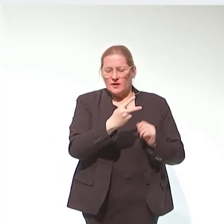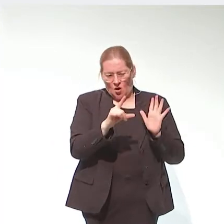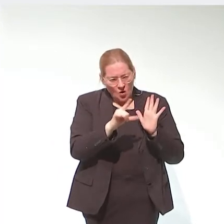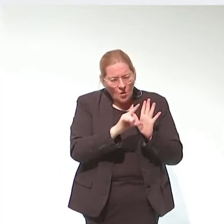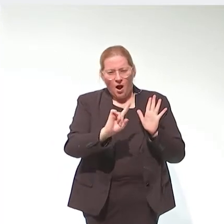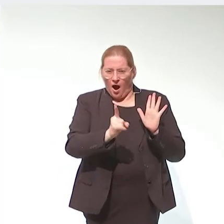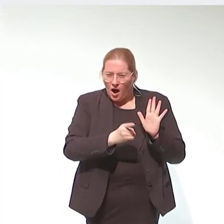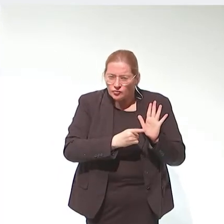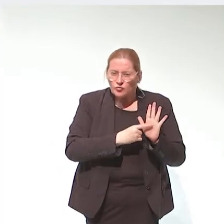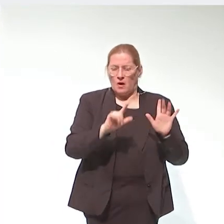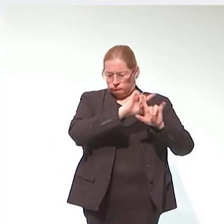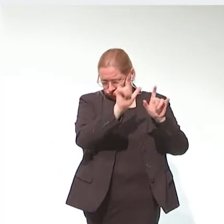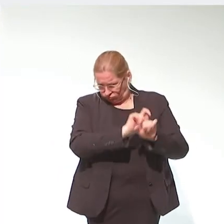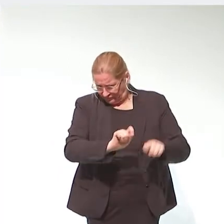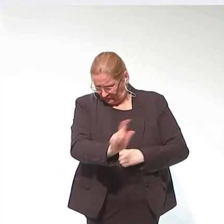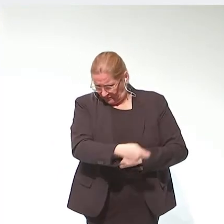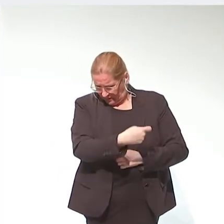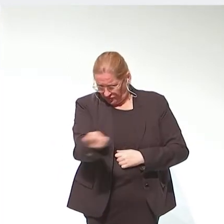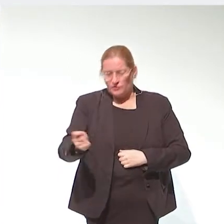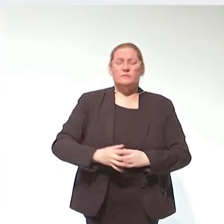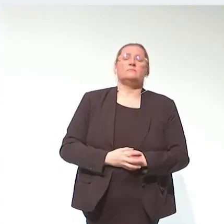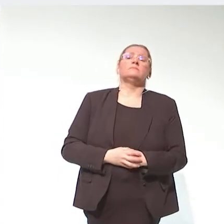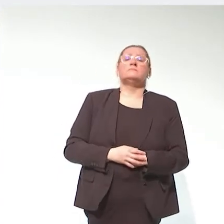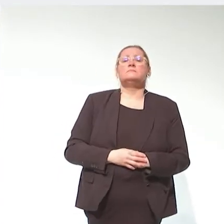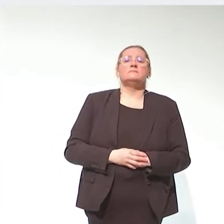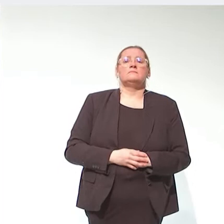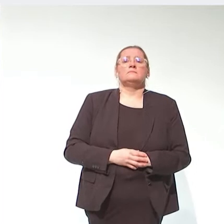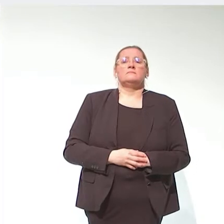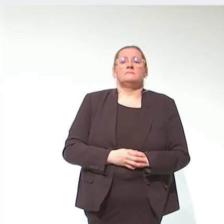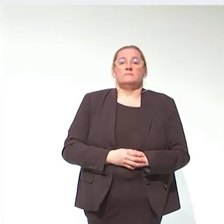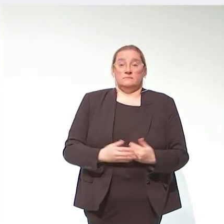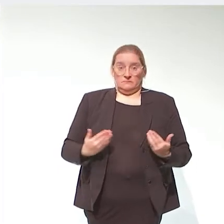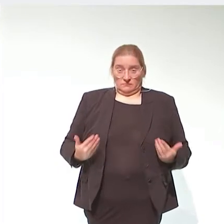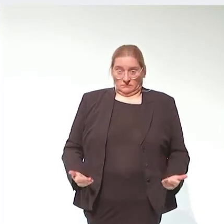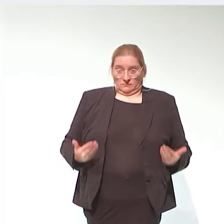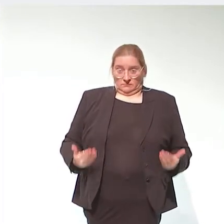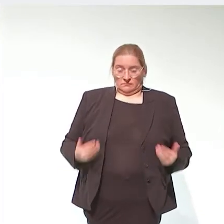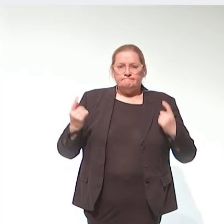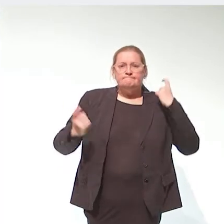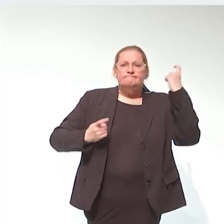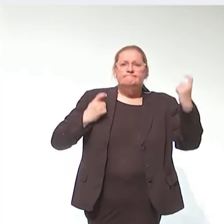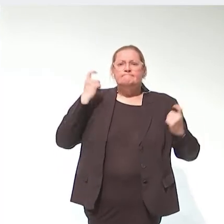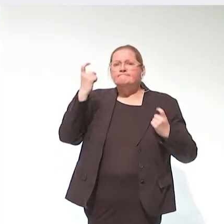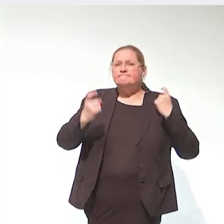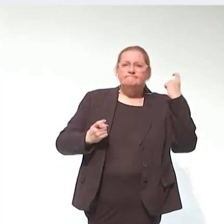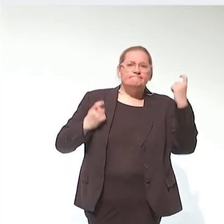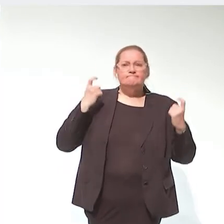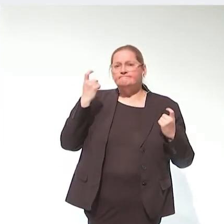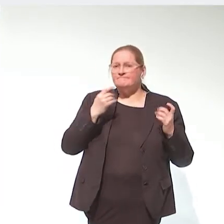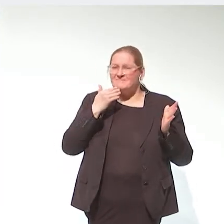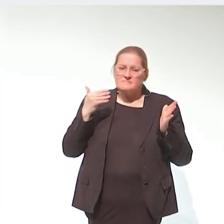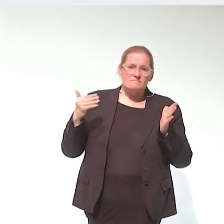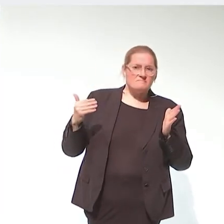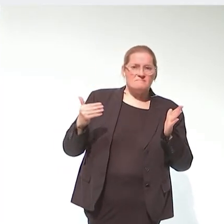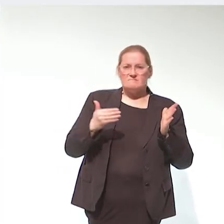we are assessing which would be the best form for the disability card. Of course,